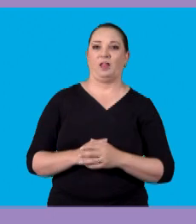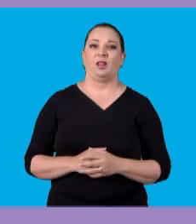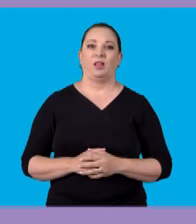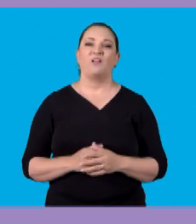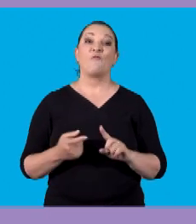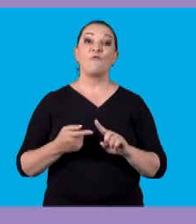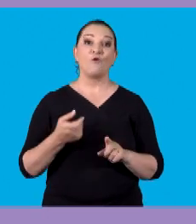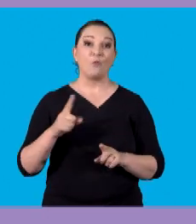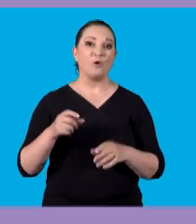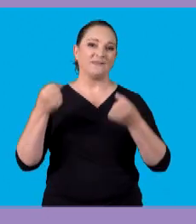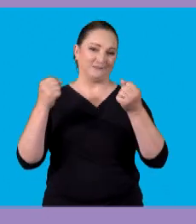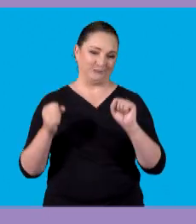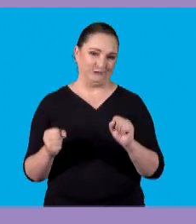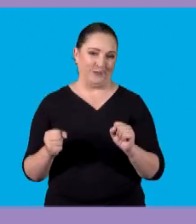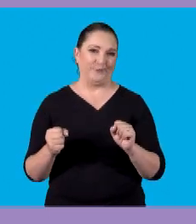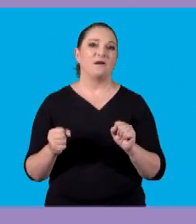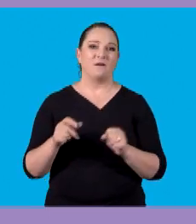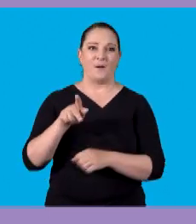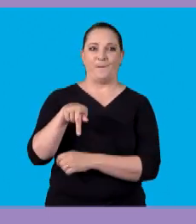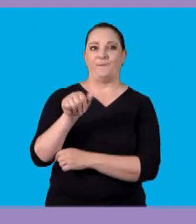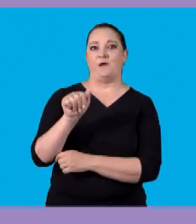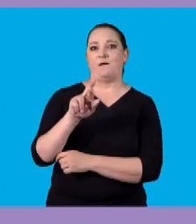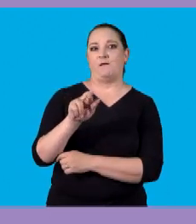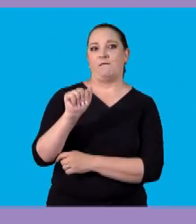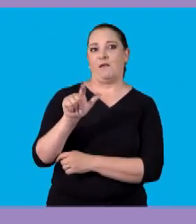of a parallelogram.